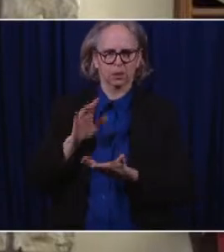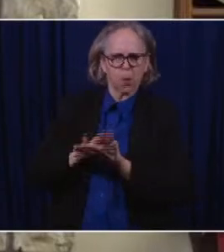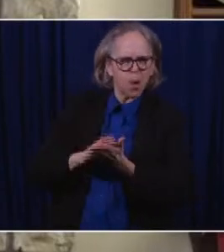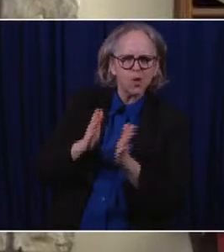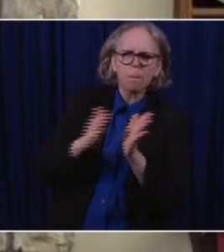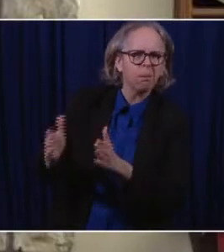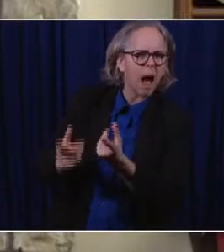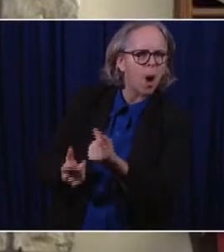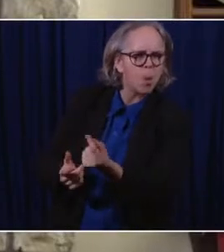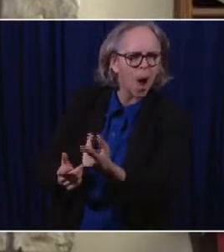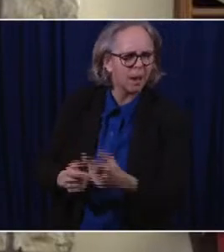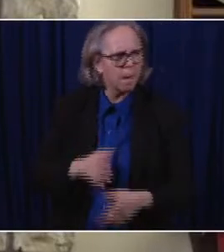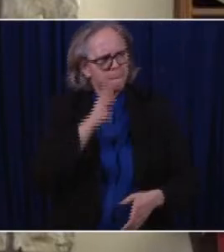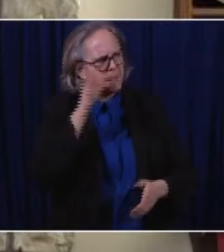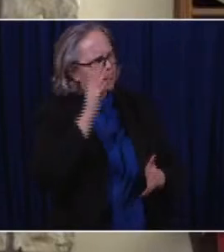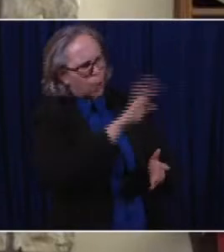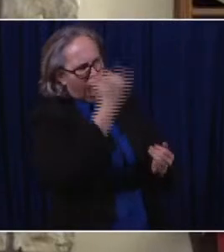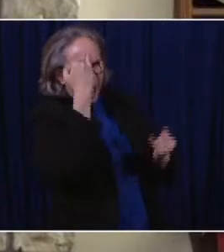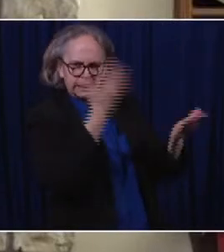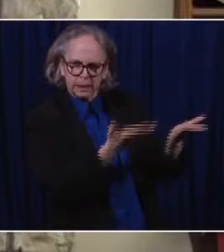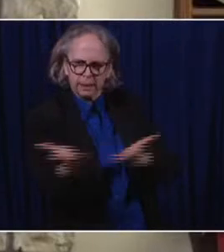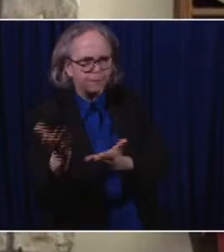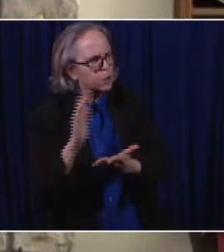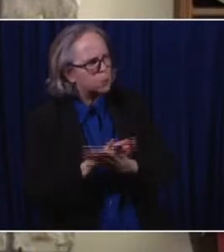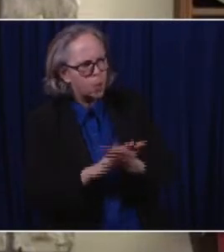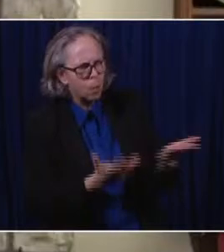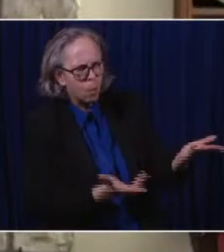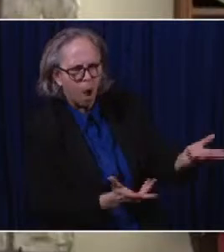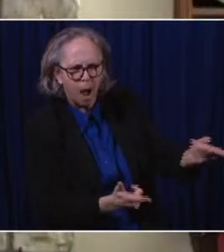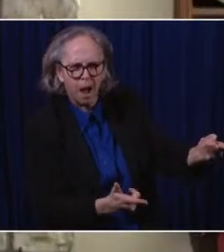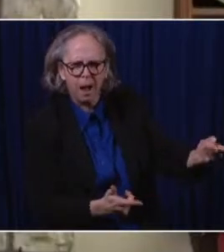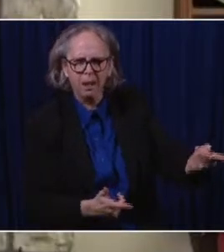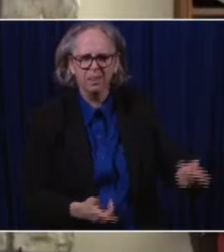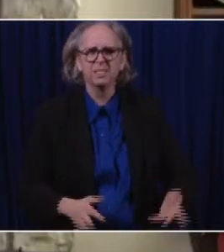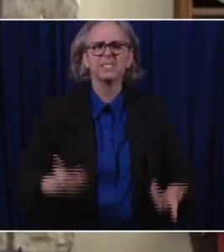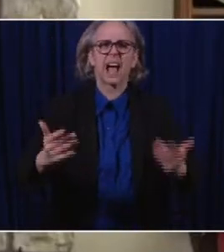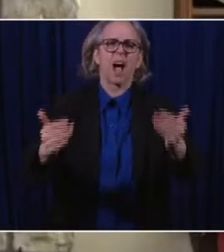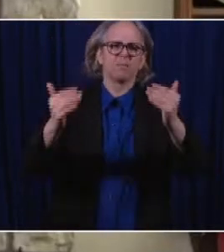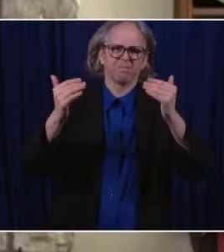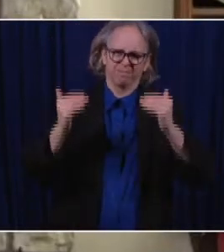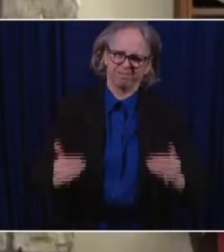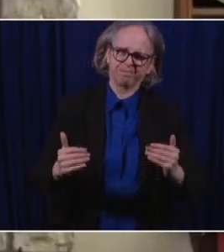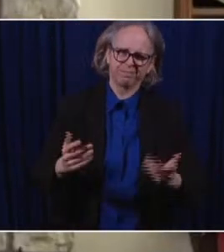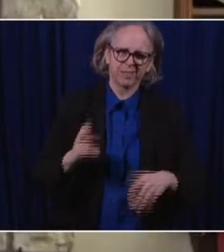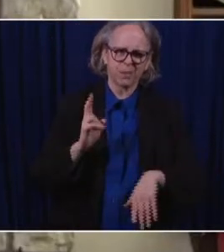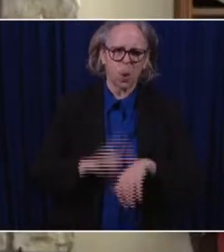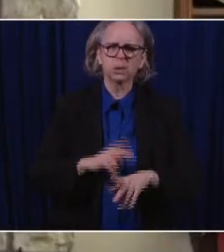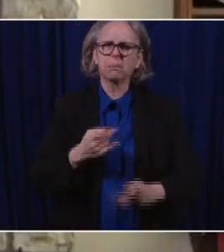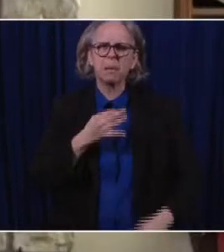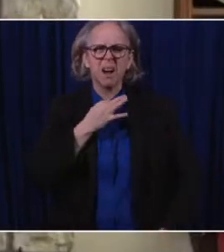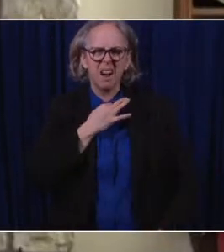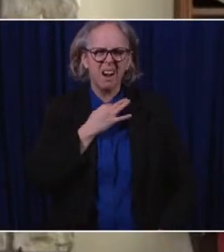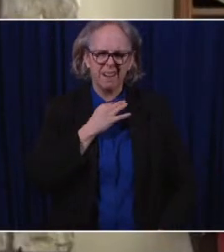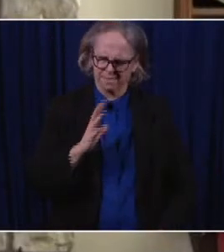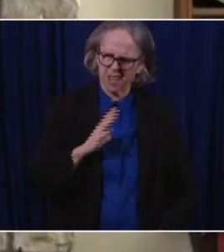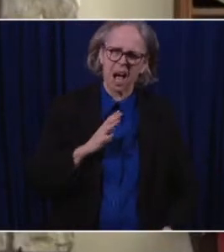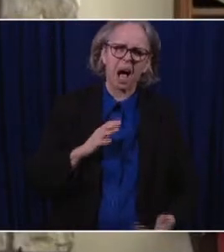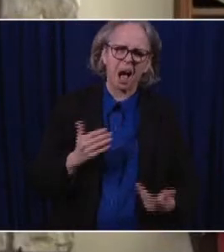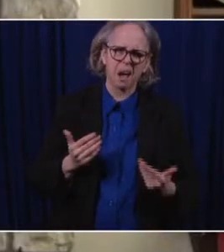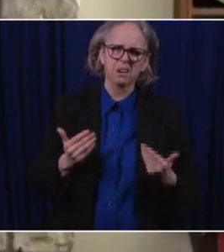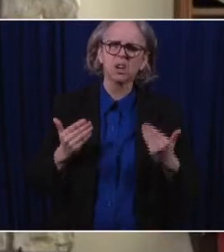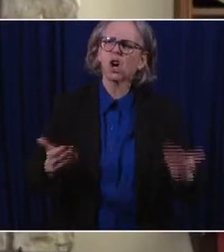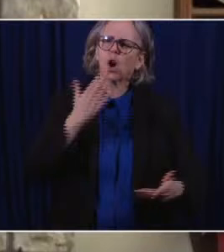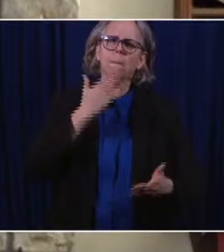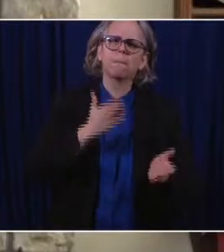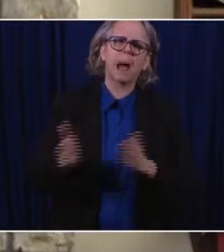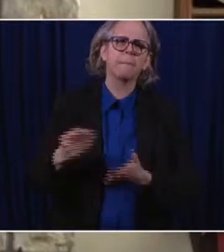about this, how this can be paid for. Because I'm sure people are thinking, okay, that sounds great, but how do we pay